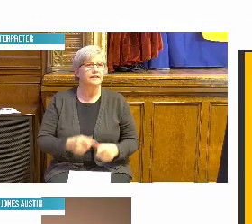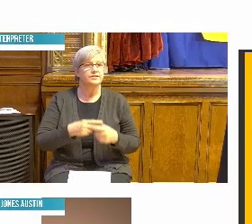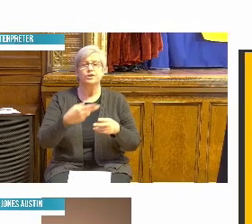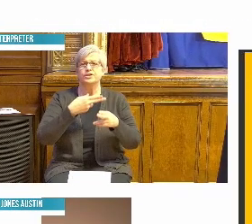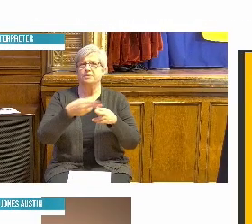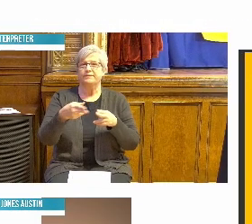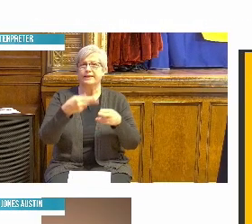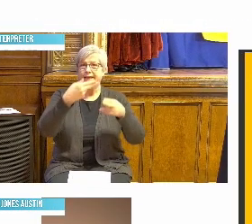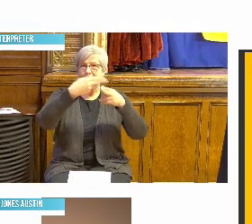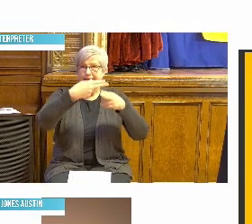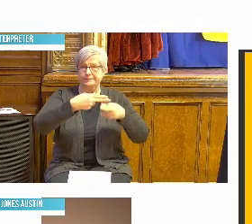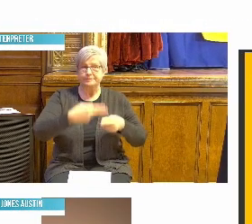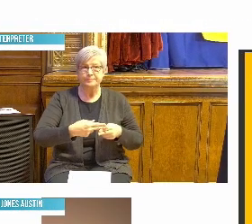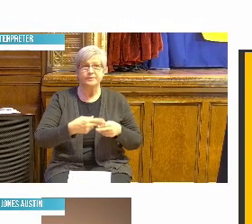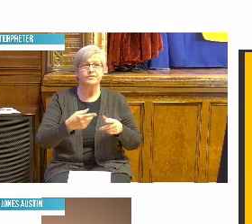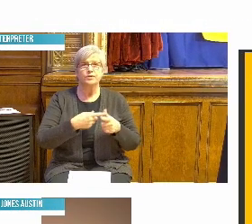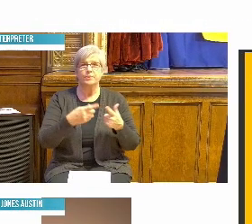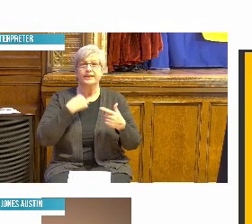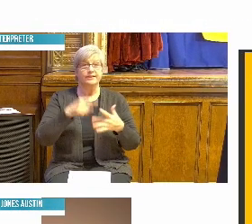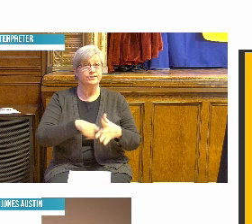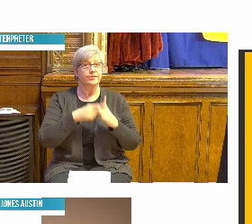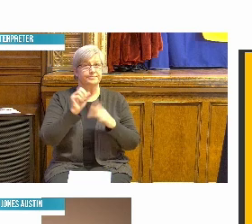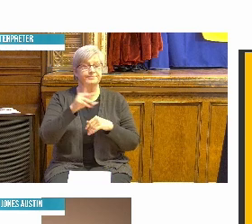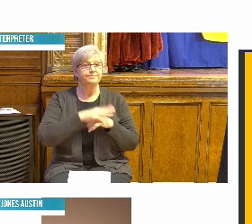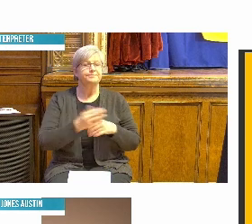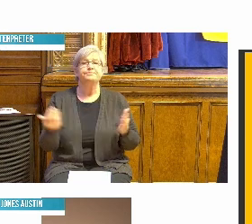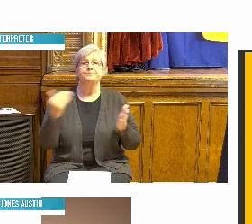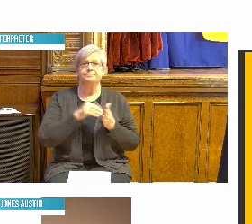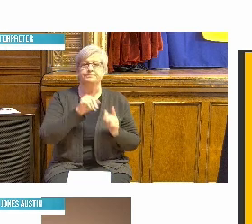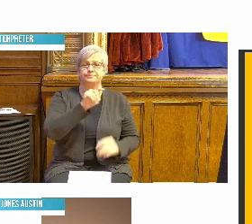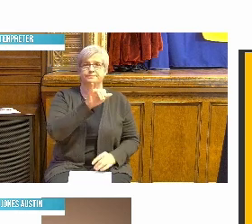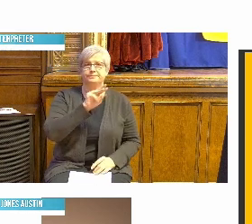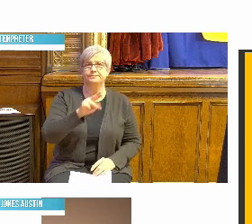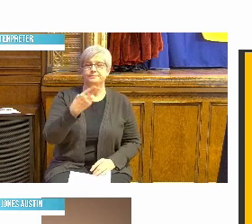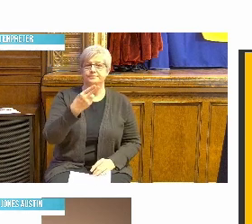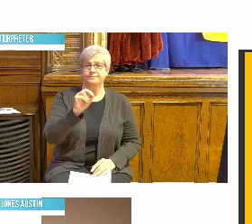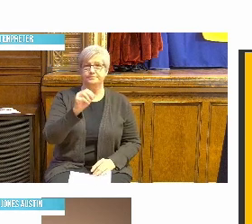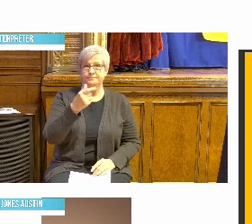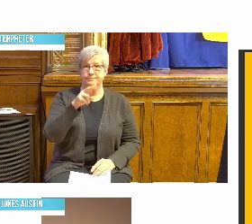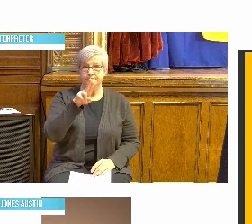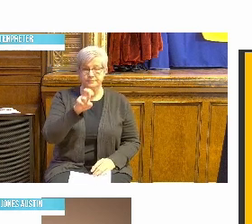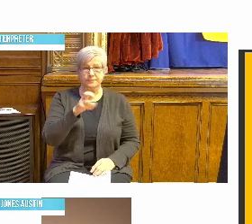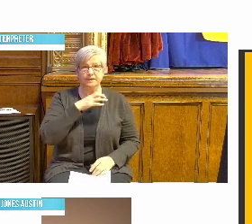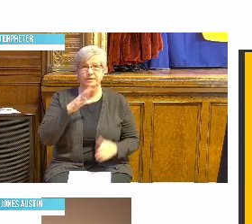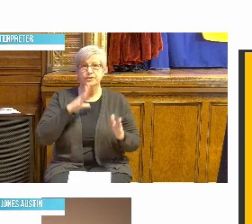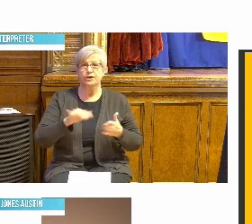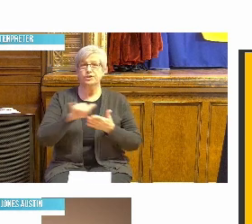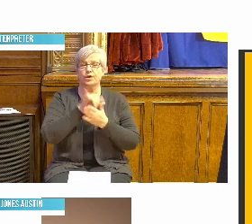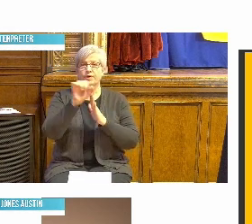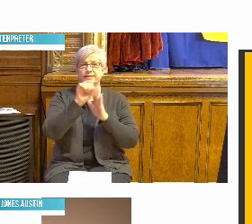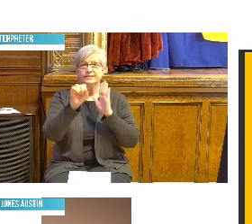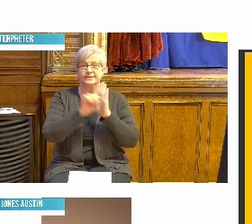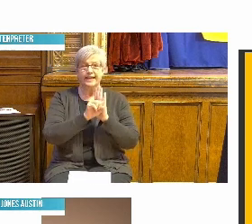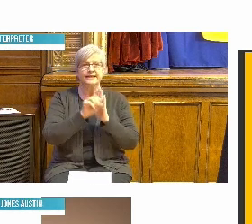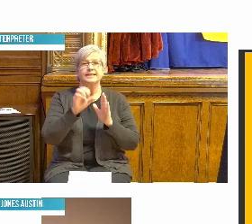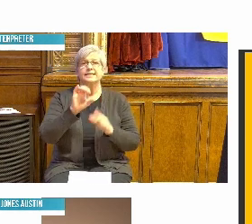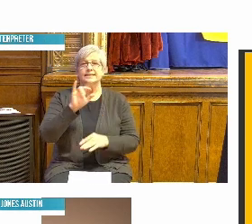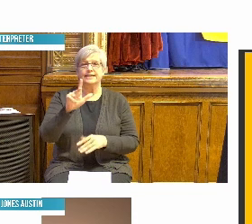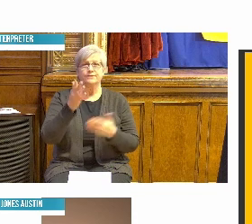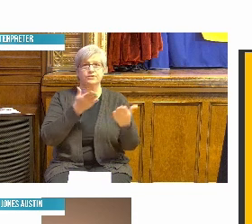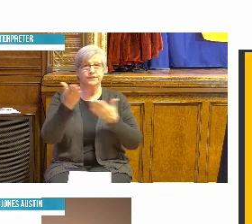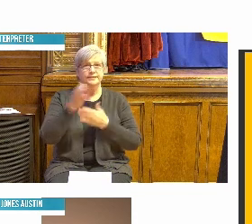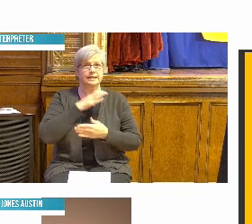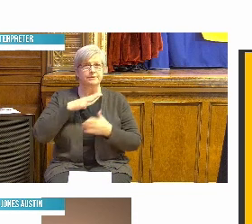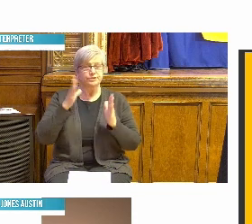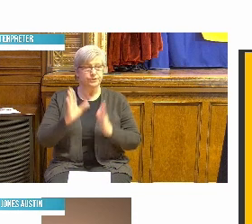briefly introduce themselves so that we could begin. So once again, Tim Hogues, Commissioner of New York State Civil Service, and thank you